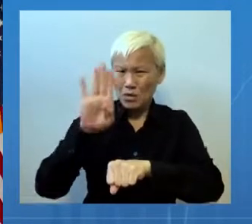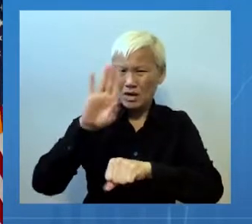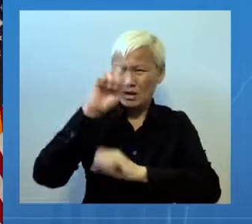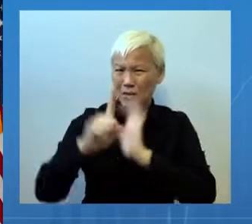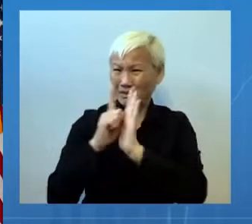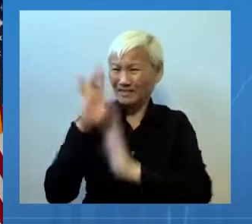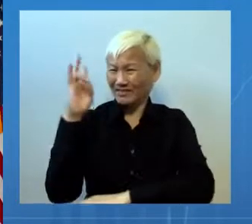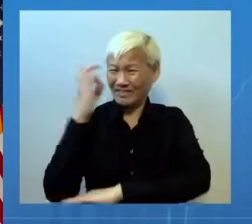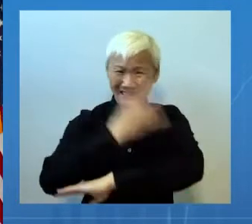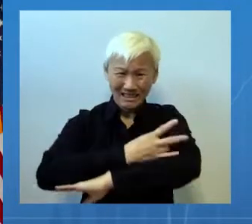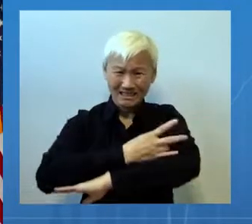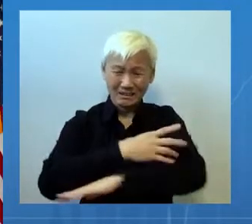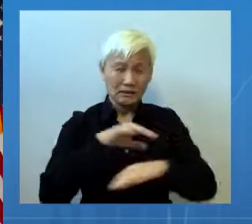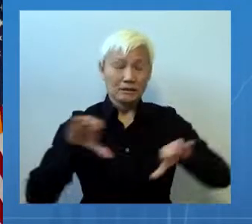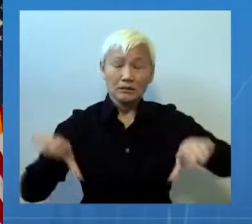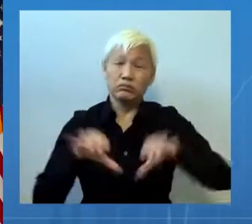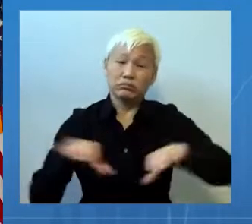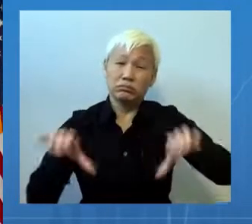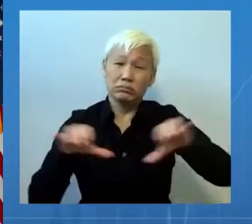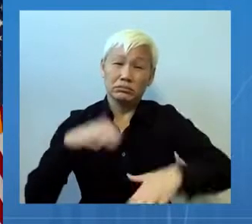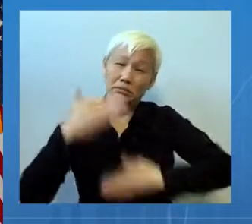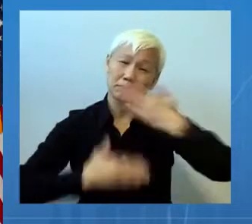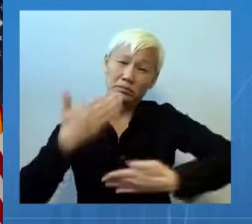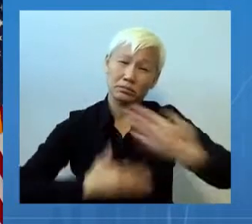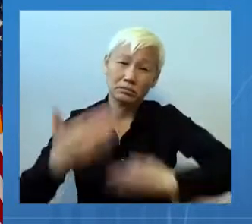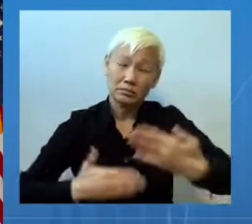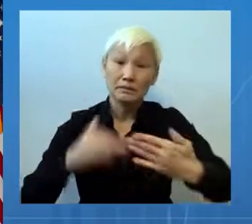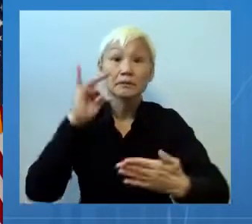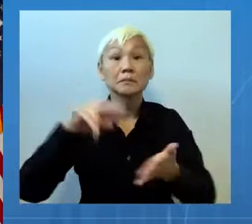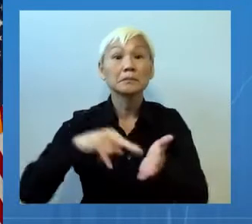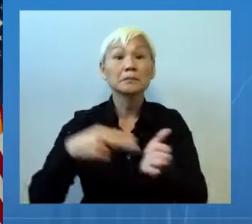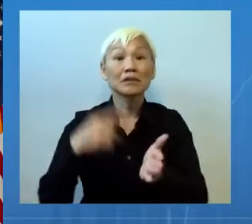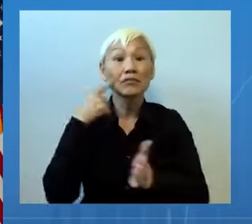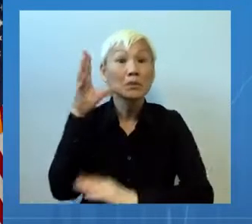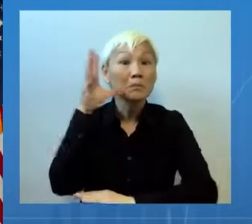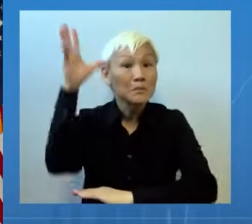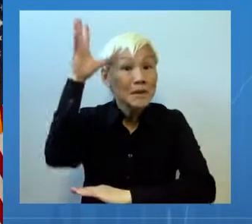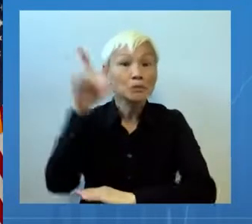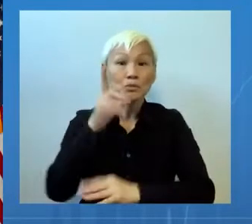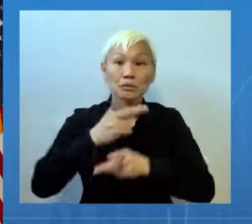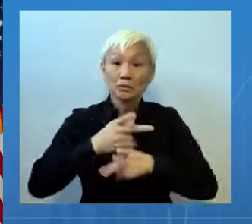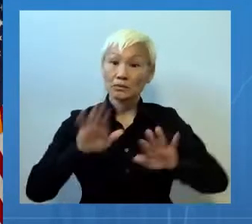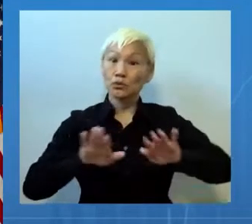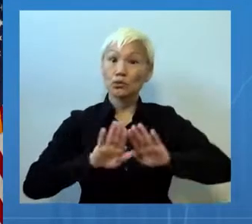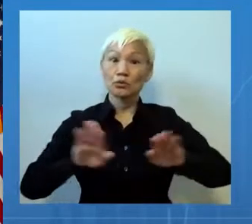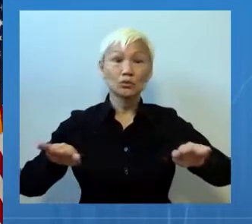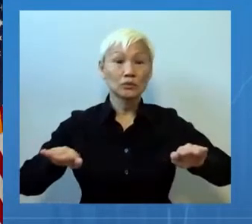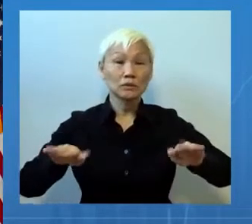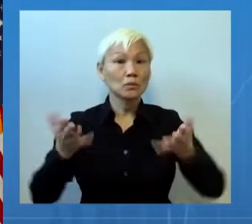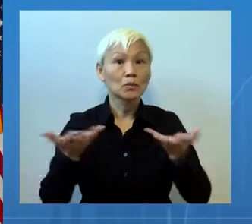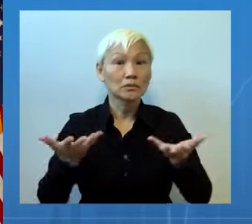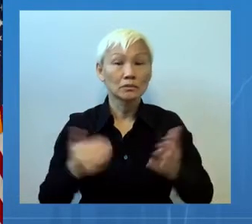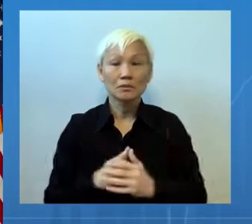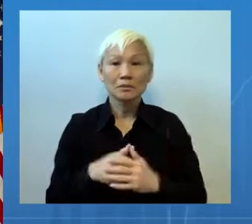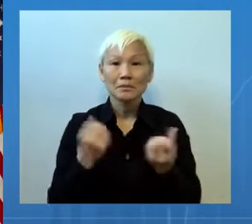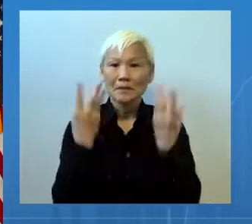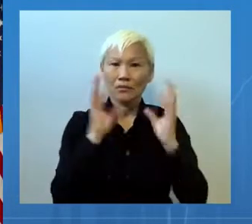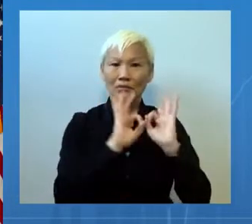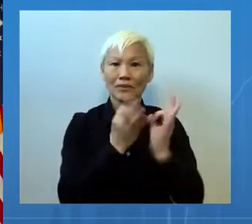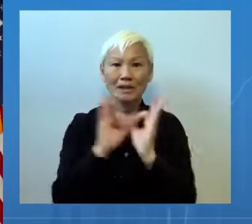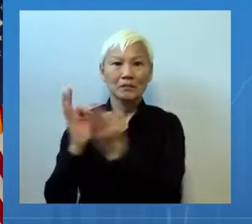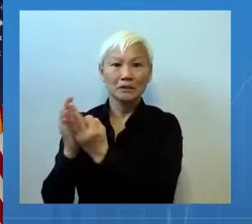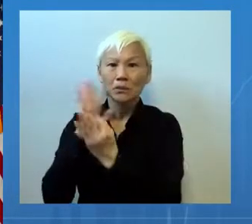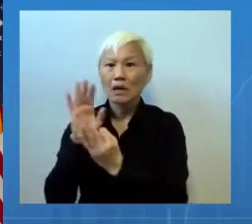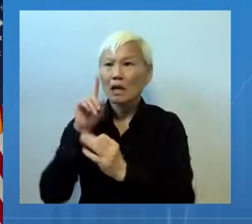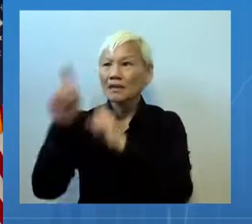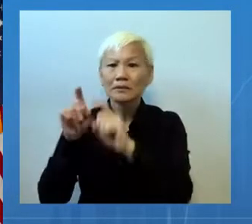I want to be clear about what this means for parents and guardians. We know many families will turn to their pediatricians and family doctors,